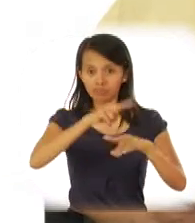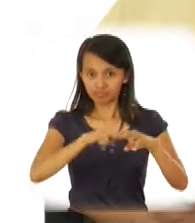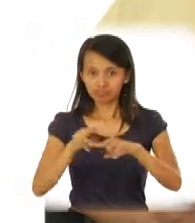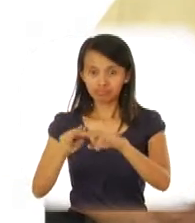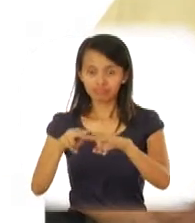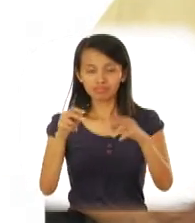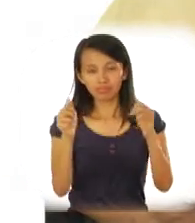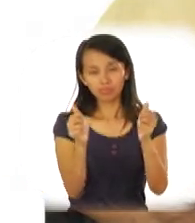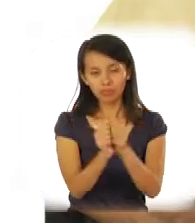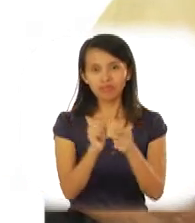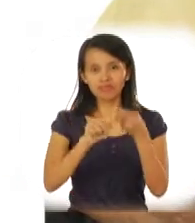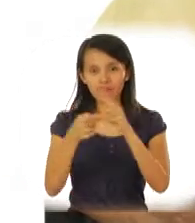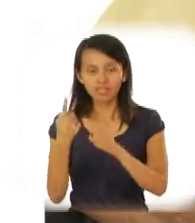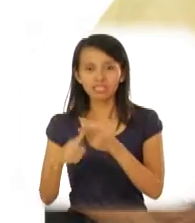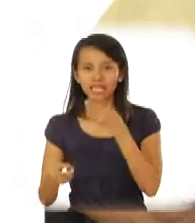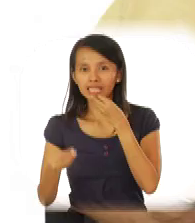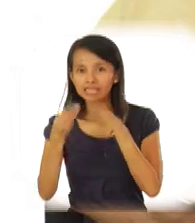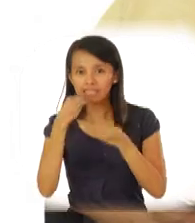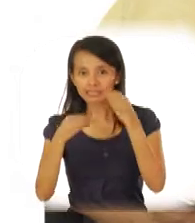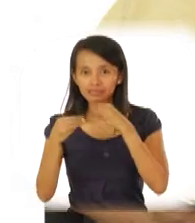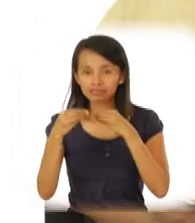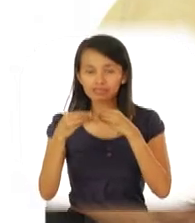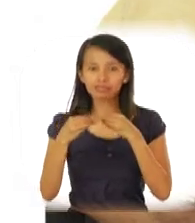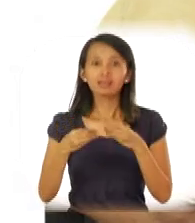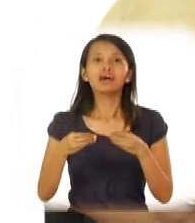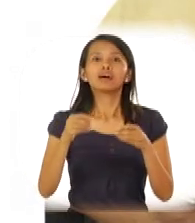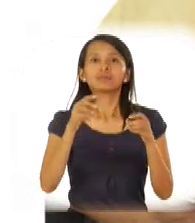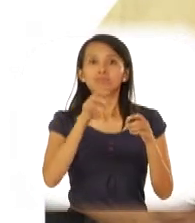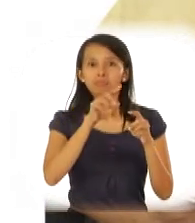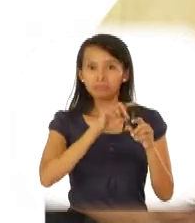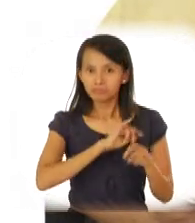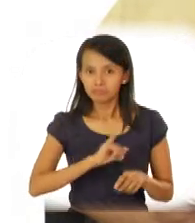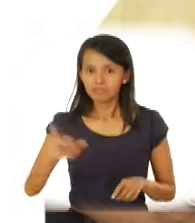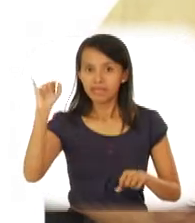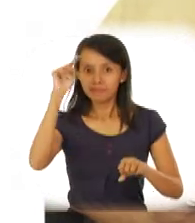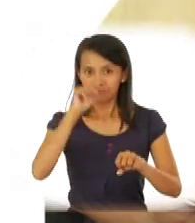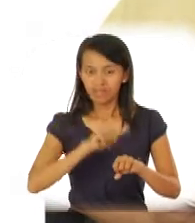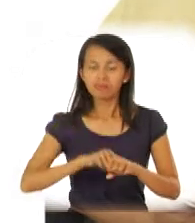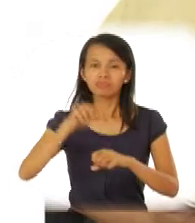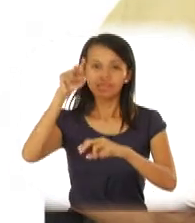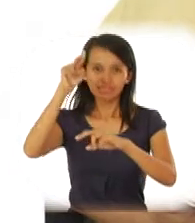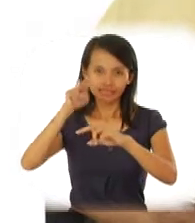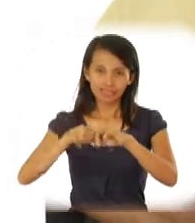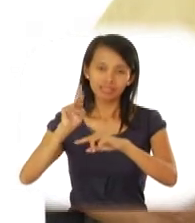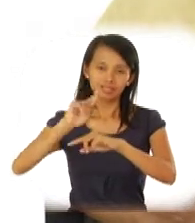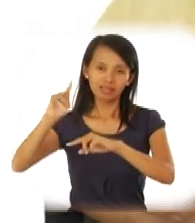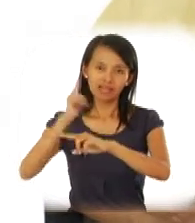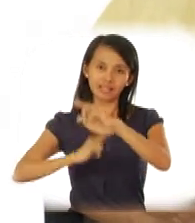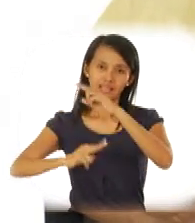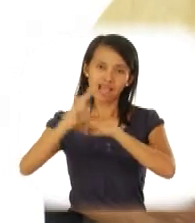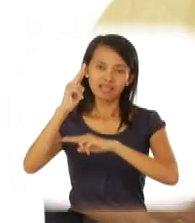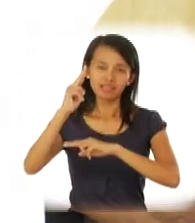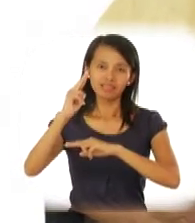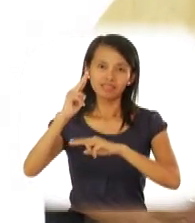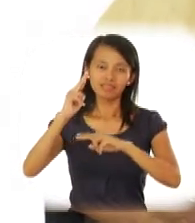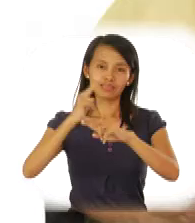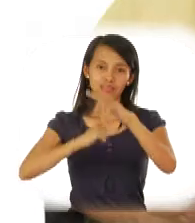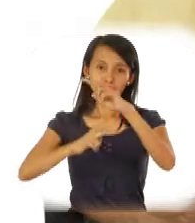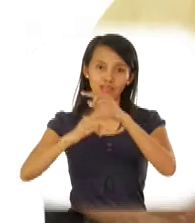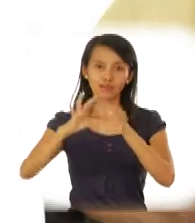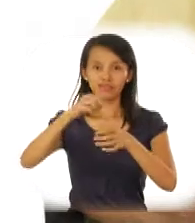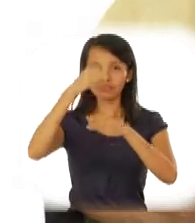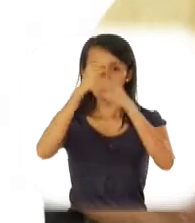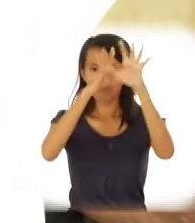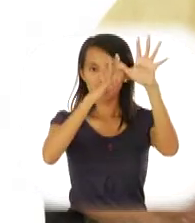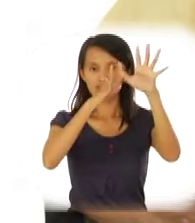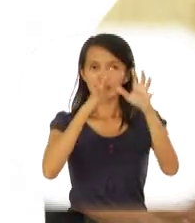them, well, he sits also at the right hand of the Father. And from his